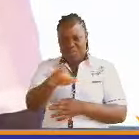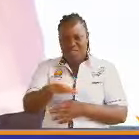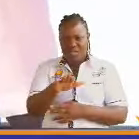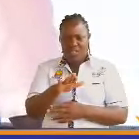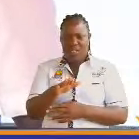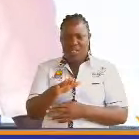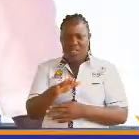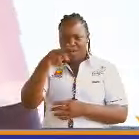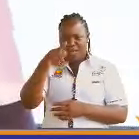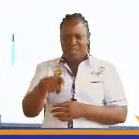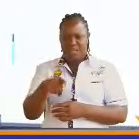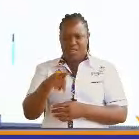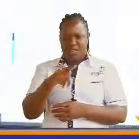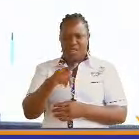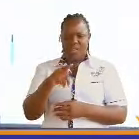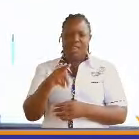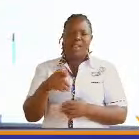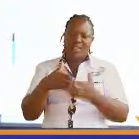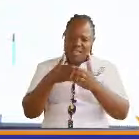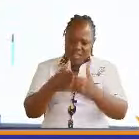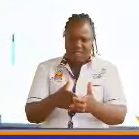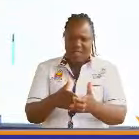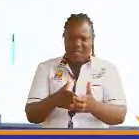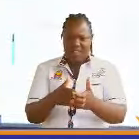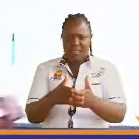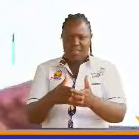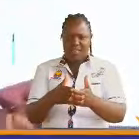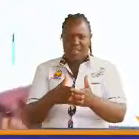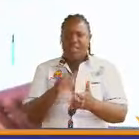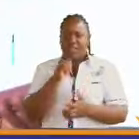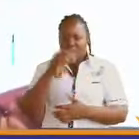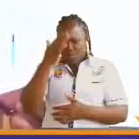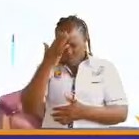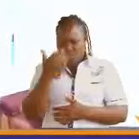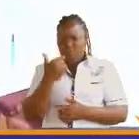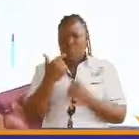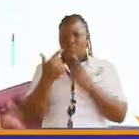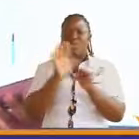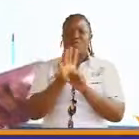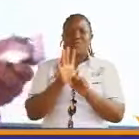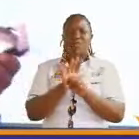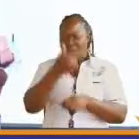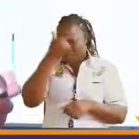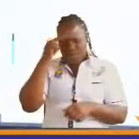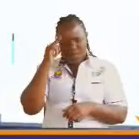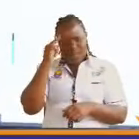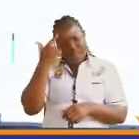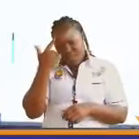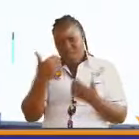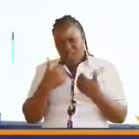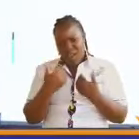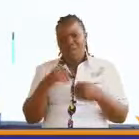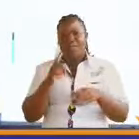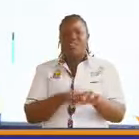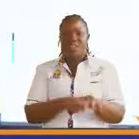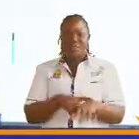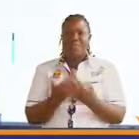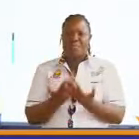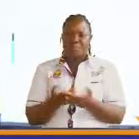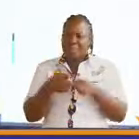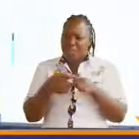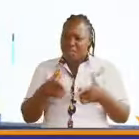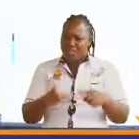Parliament, distinguished leadership. I didn't know I was going to speak so fast because I thought we'd get some breathing space.